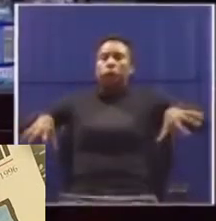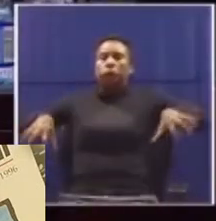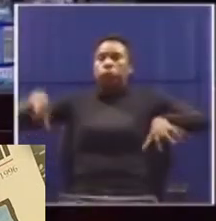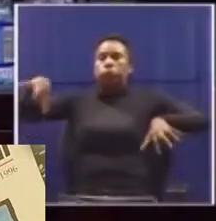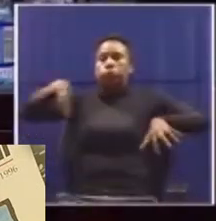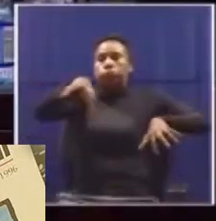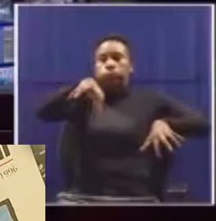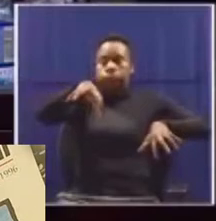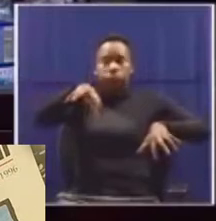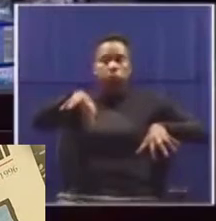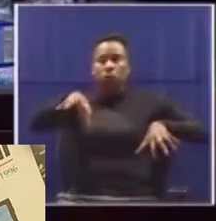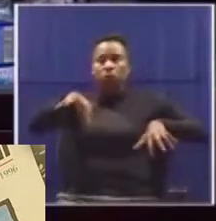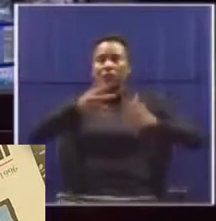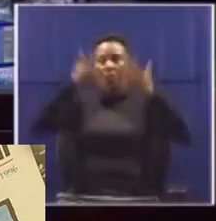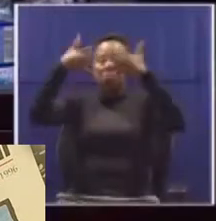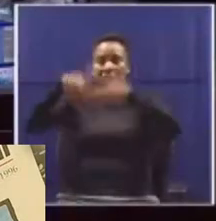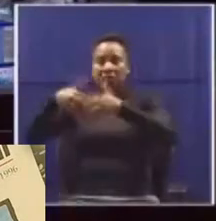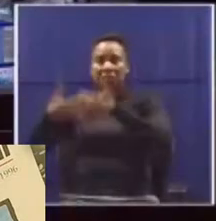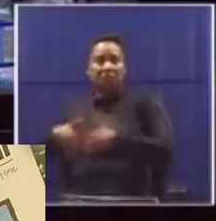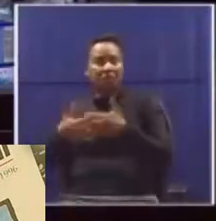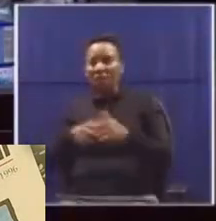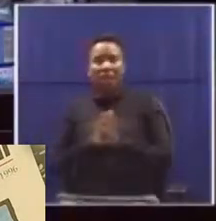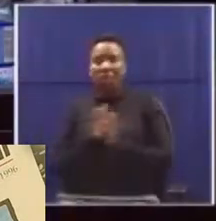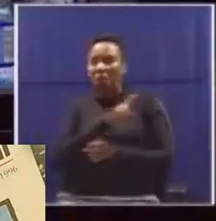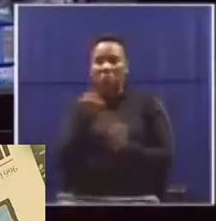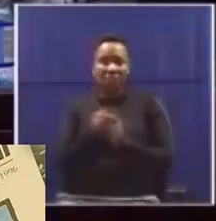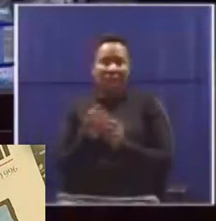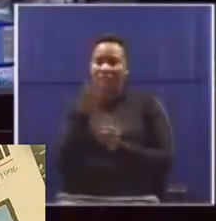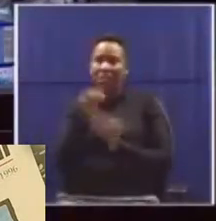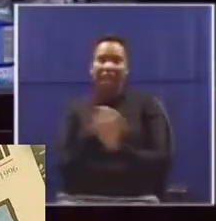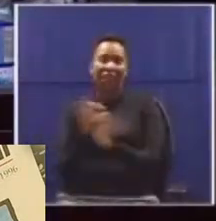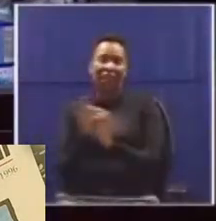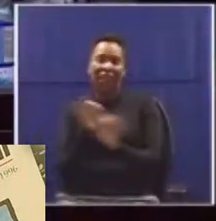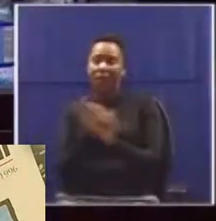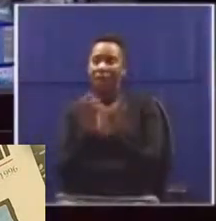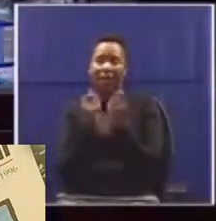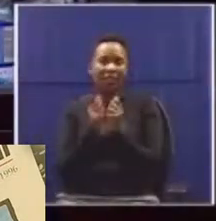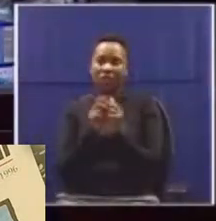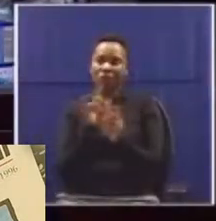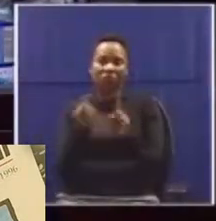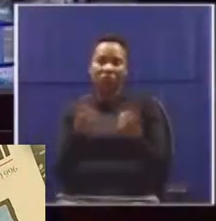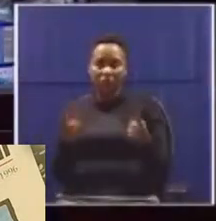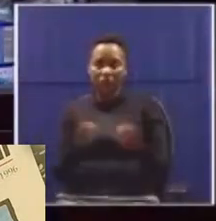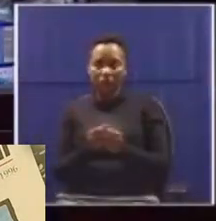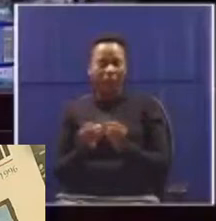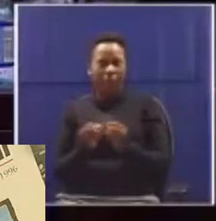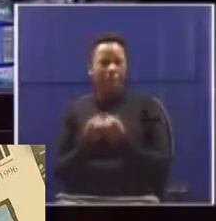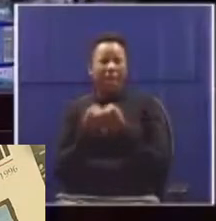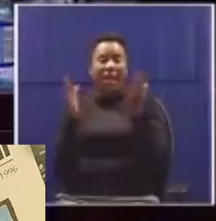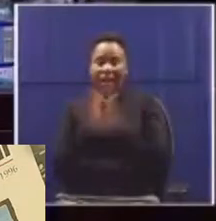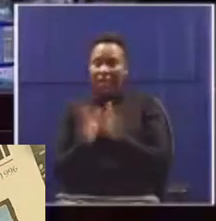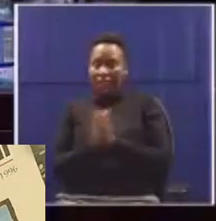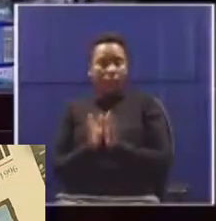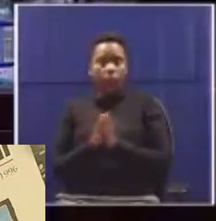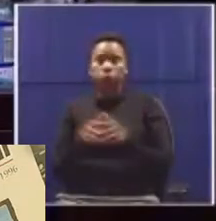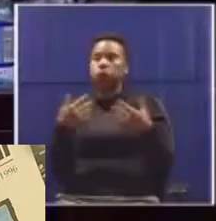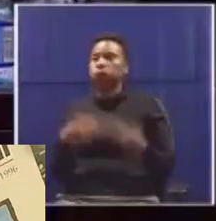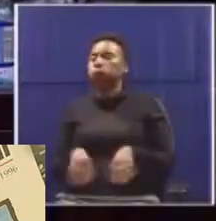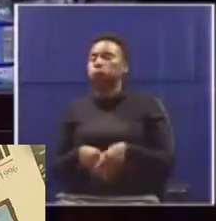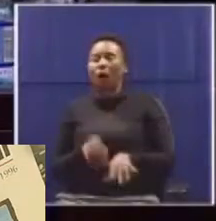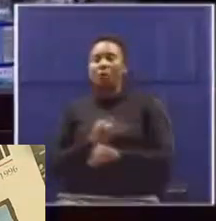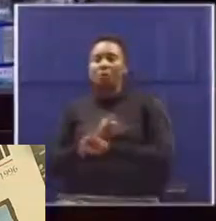their birth and not worthy of any rights thousands were dehumanized in various ways it was